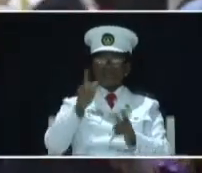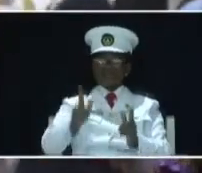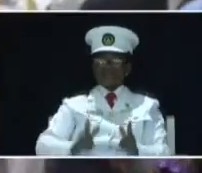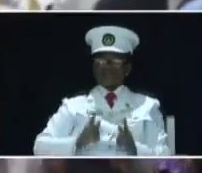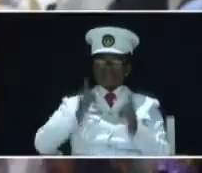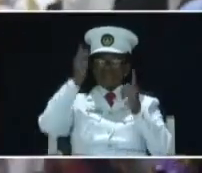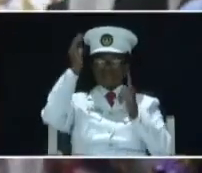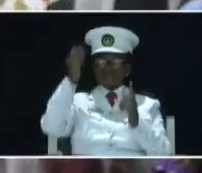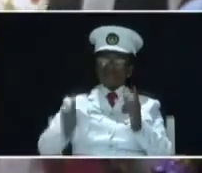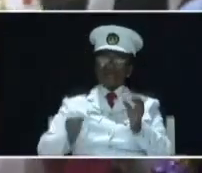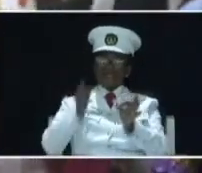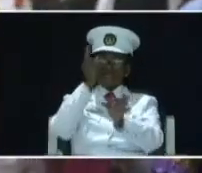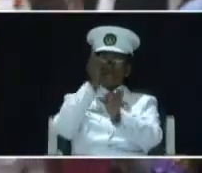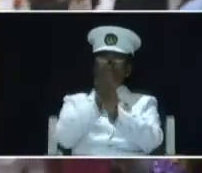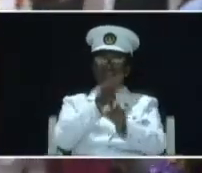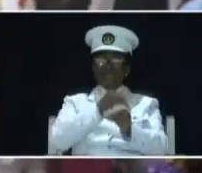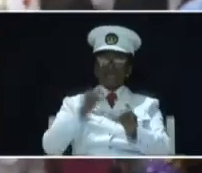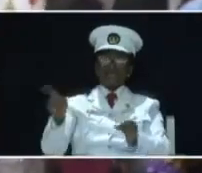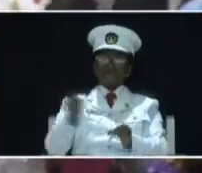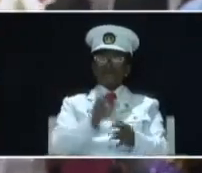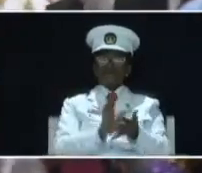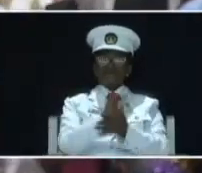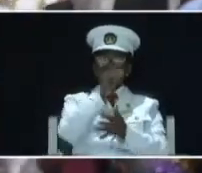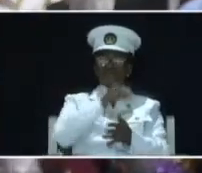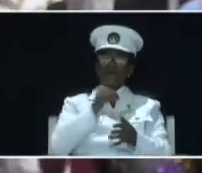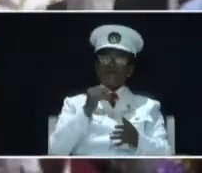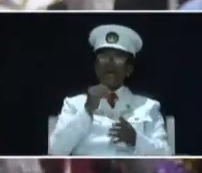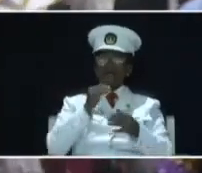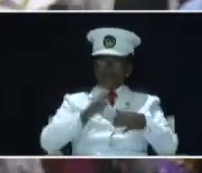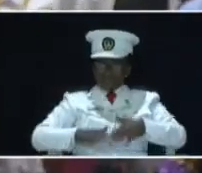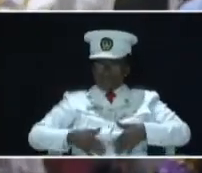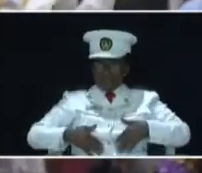And if you believe and you confess with your mouth,